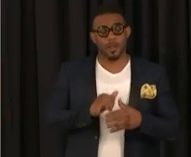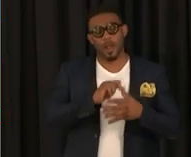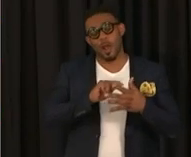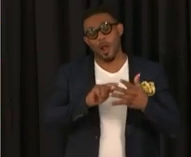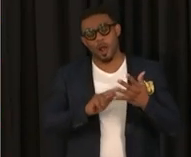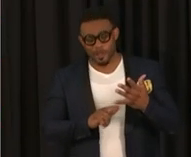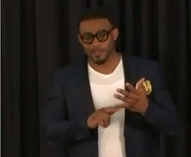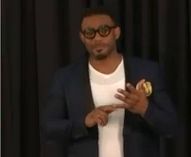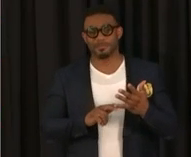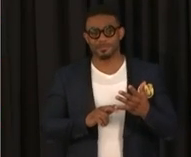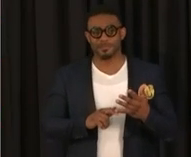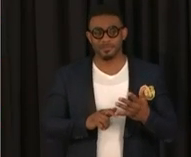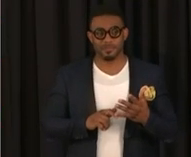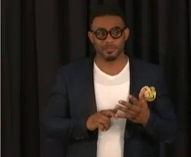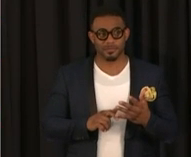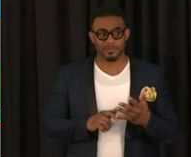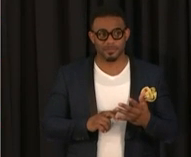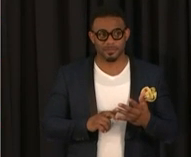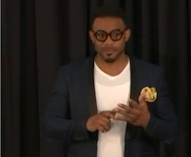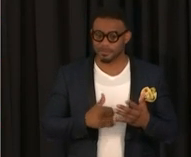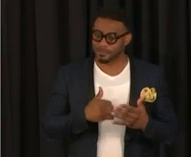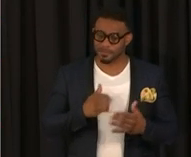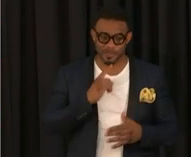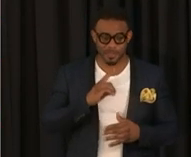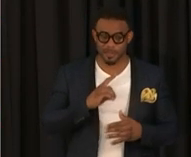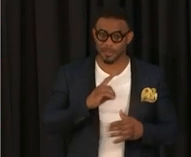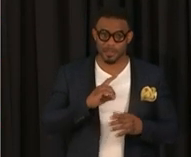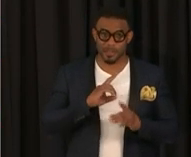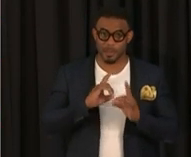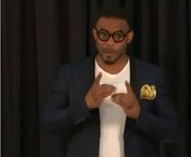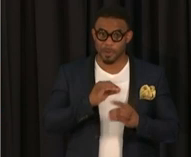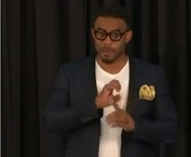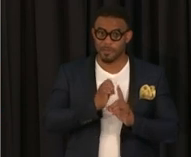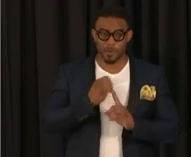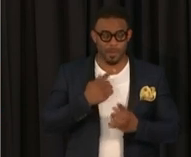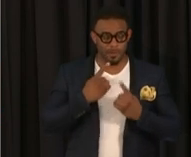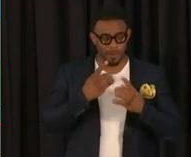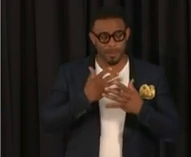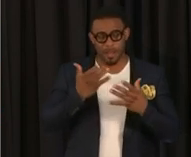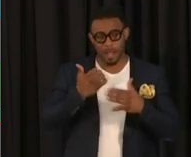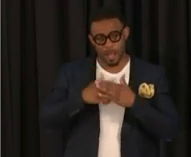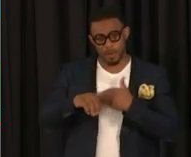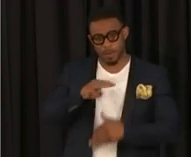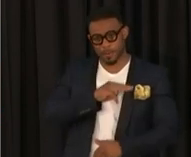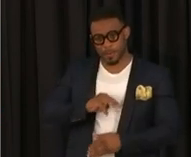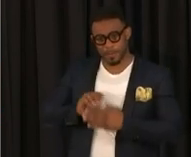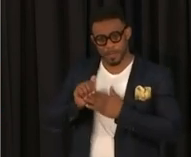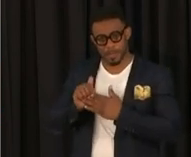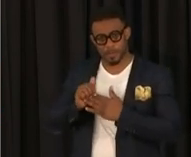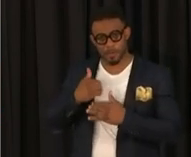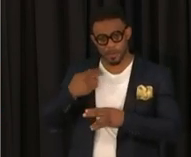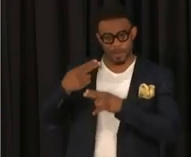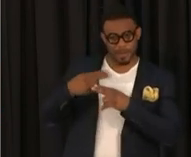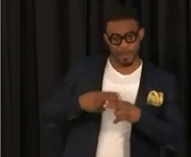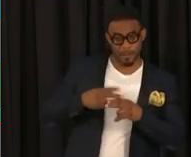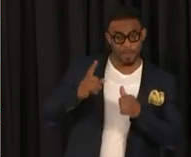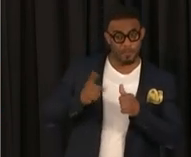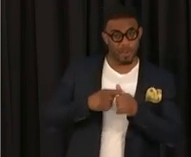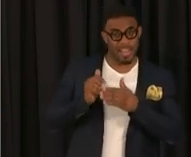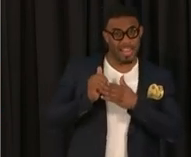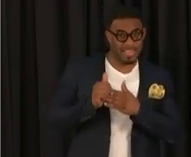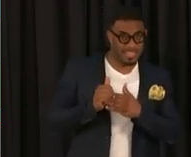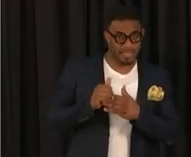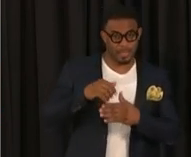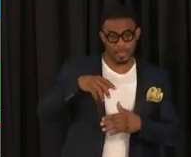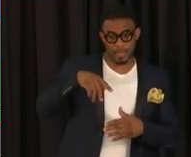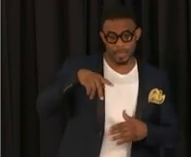with all that, we, you know, we're the Department of the Environment, and we've accomplished a lot. Under Mayor Bowser's leadership, we were named the first